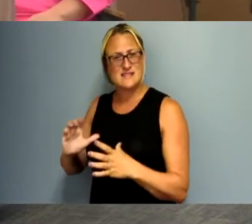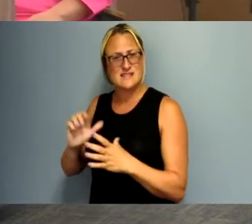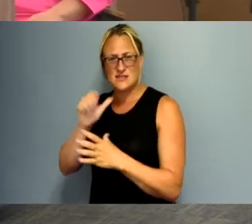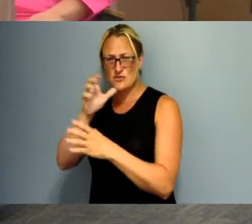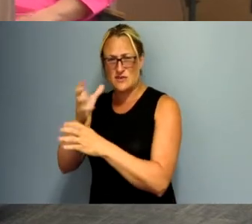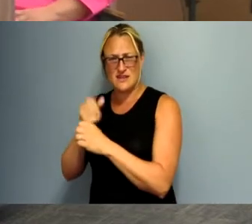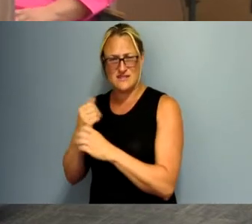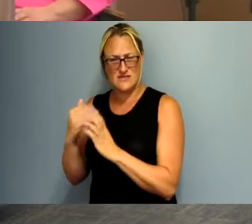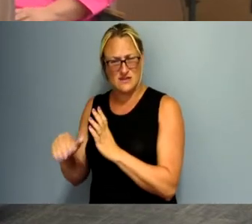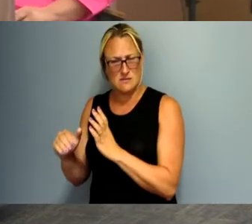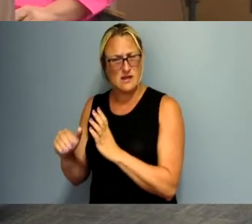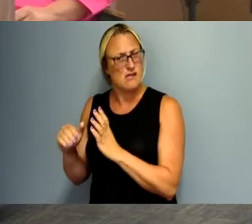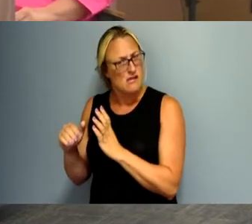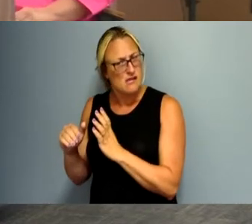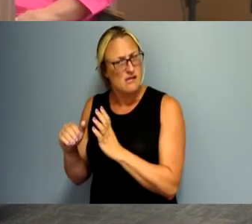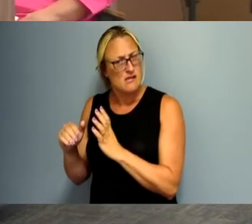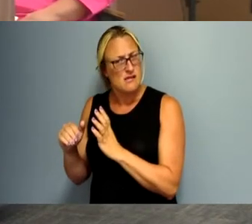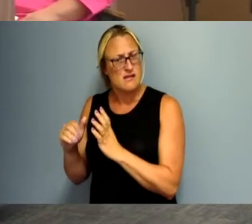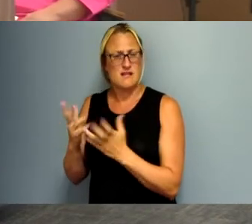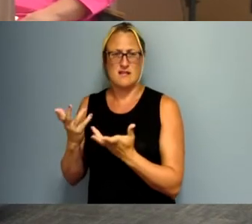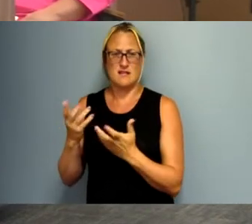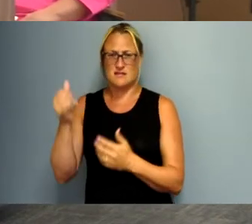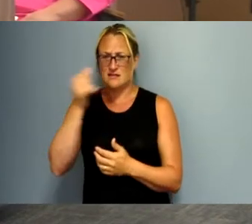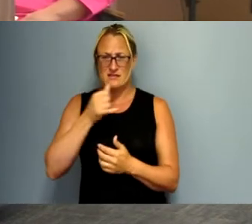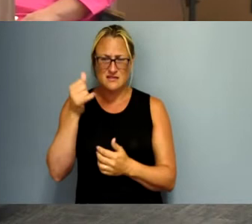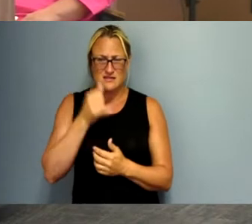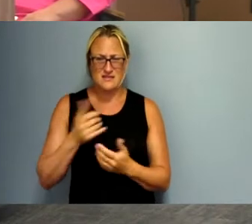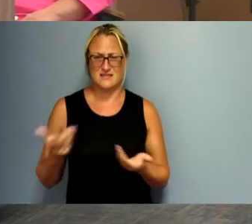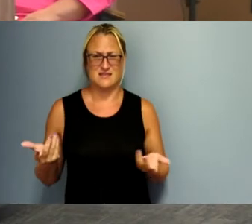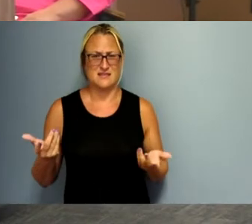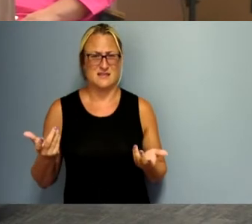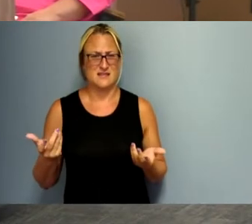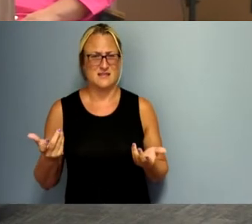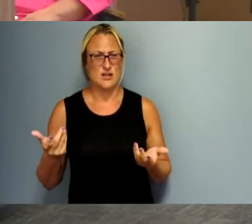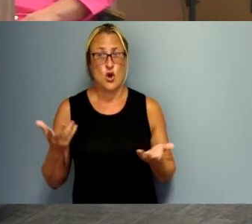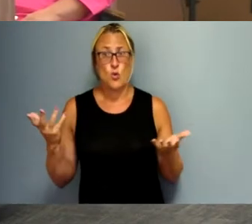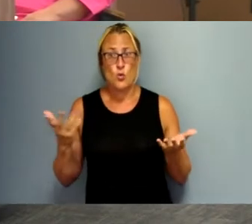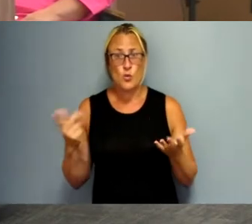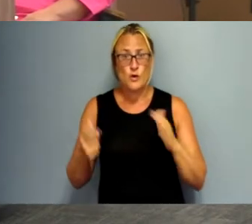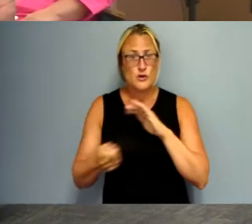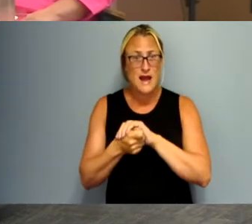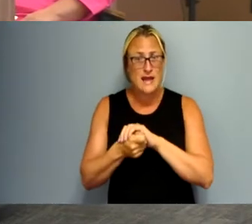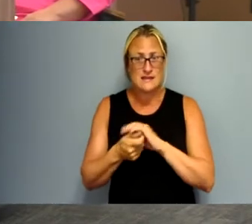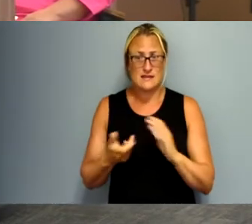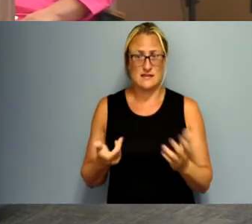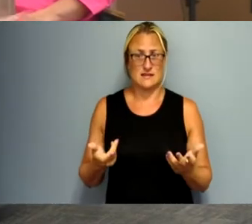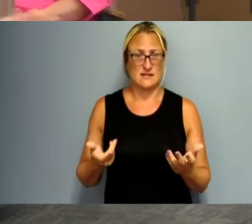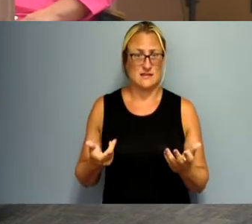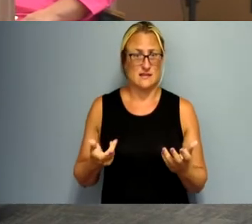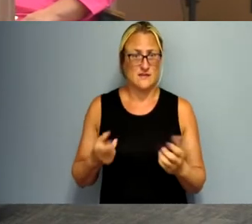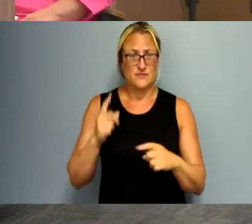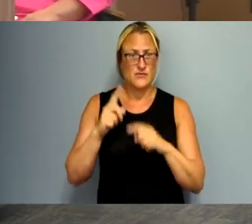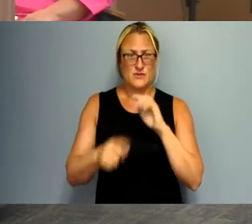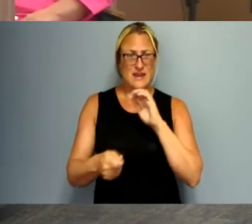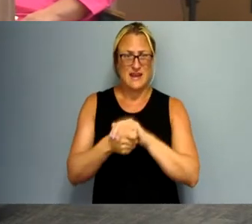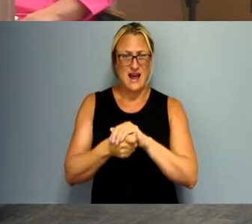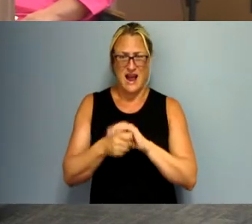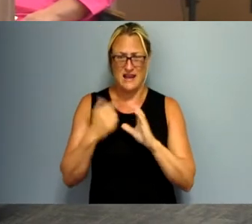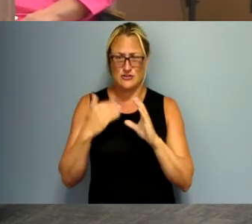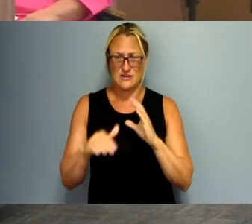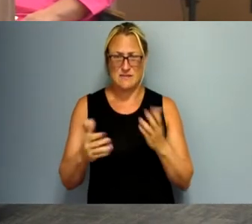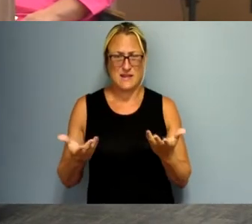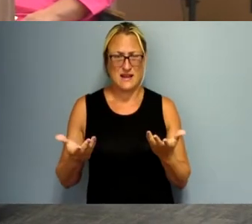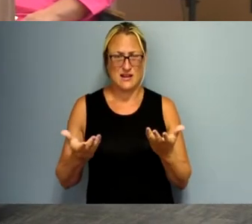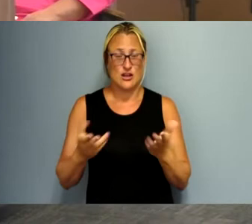email. It's the silliest thing I ever heard. What are you hiding? You can't hide email. The